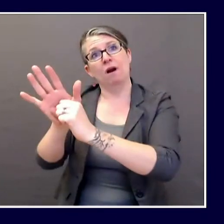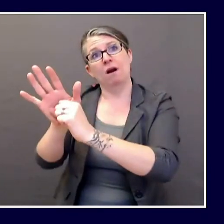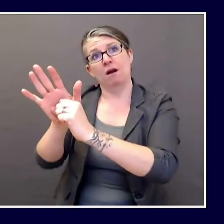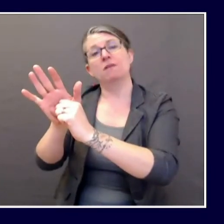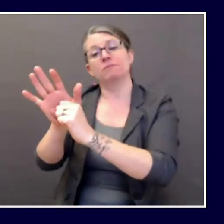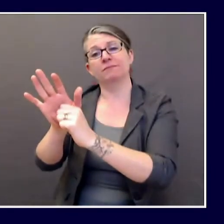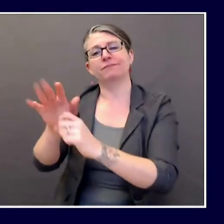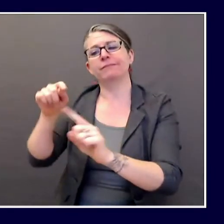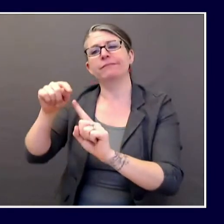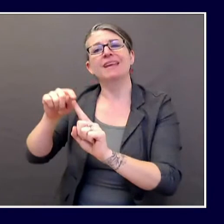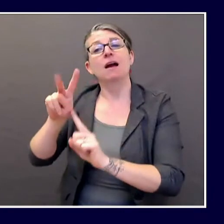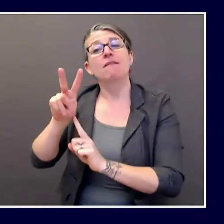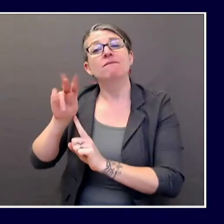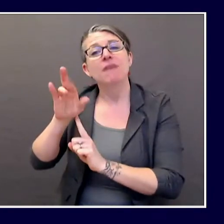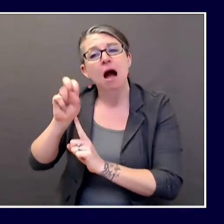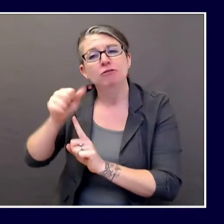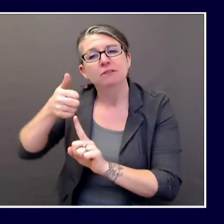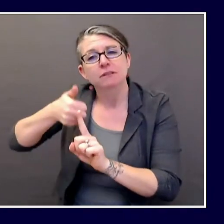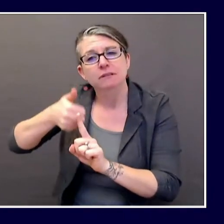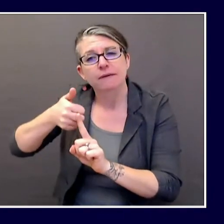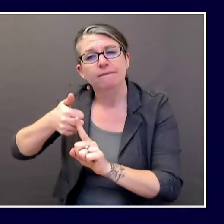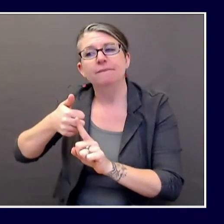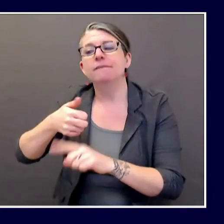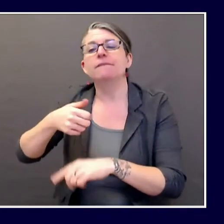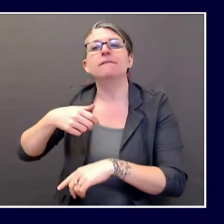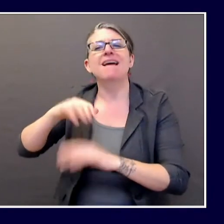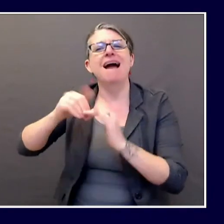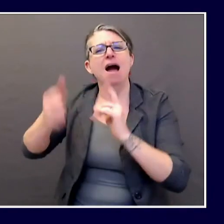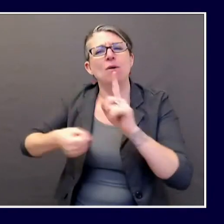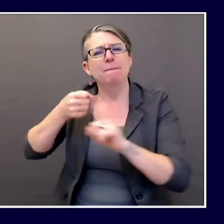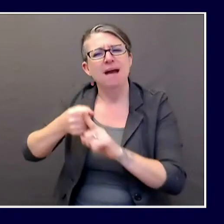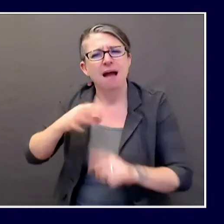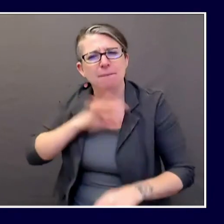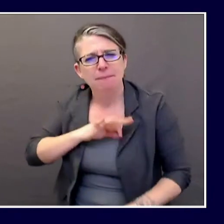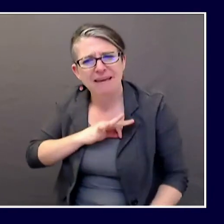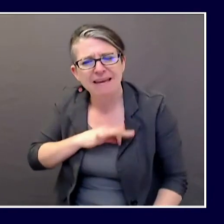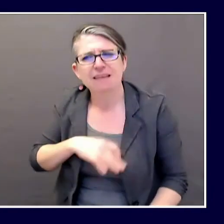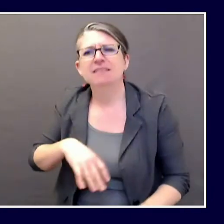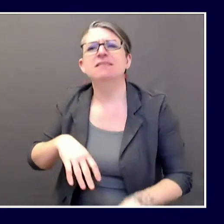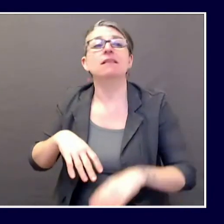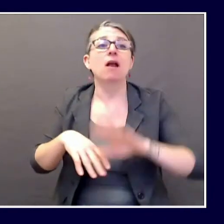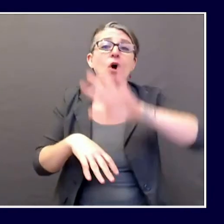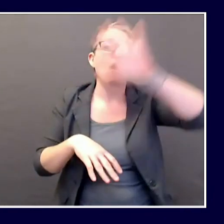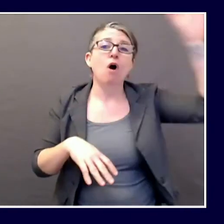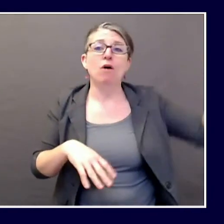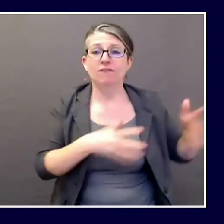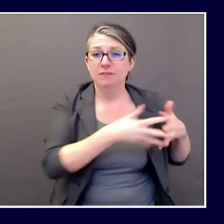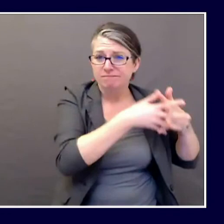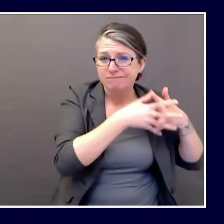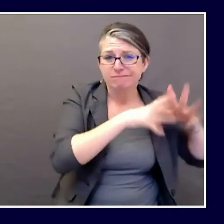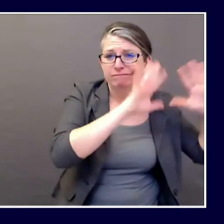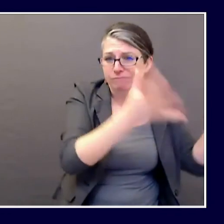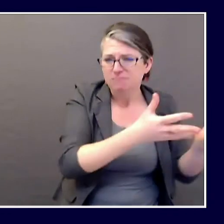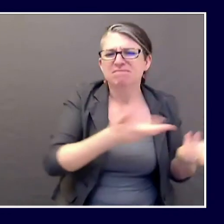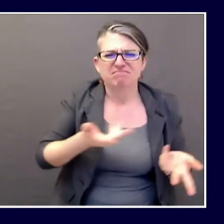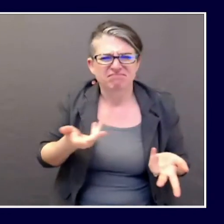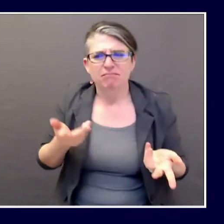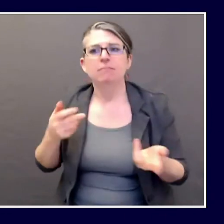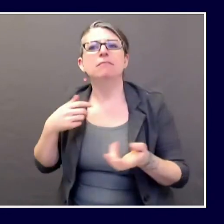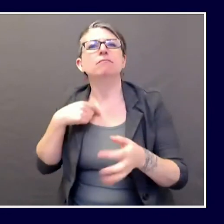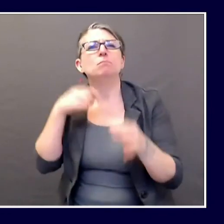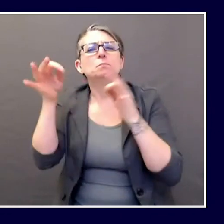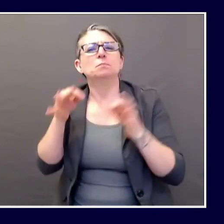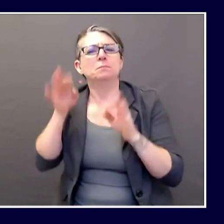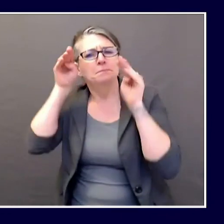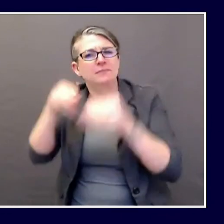about Maine and think about where we were in Maine with respect to COVID just one incubation period, 14